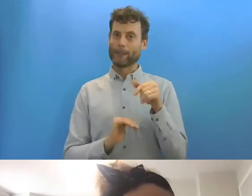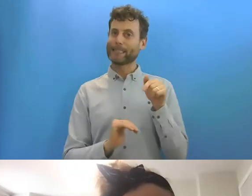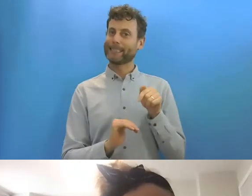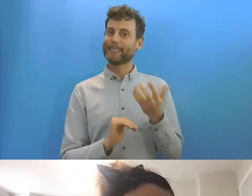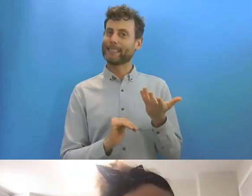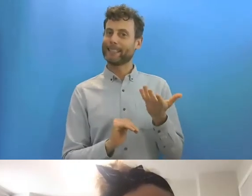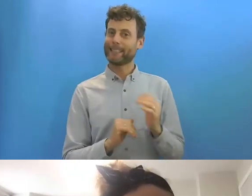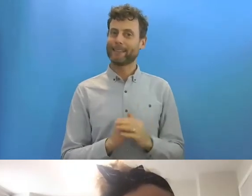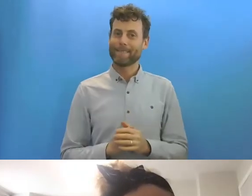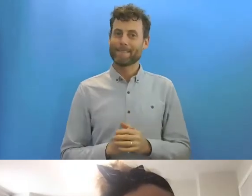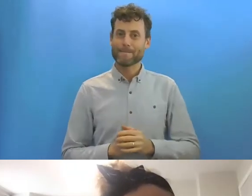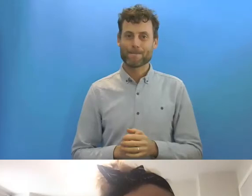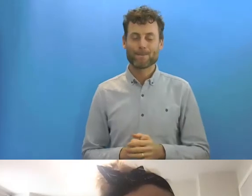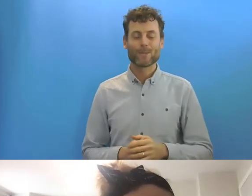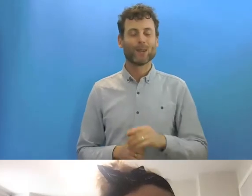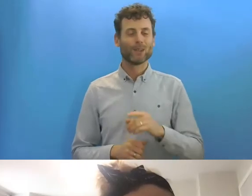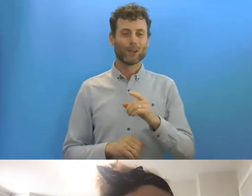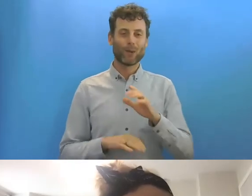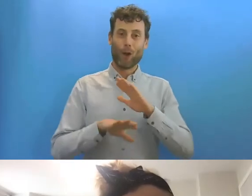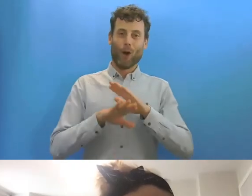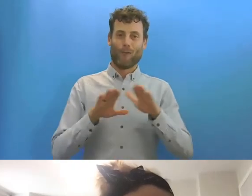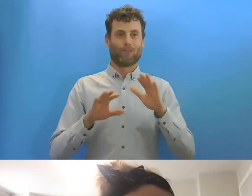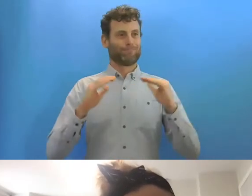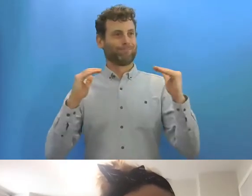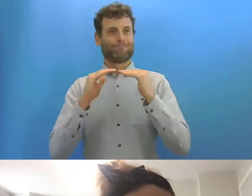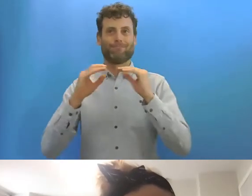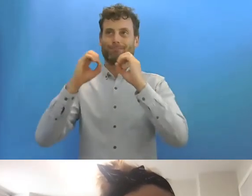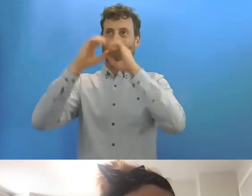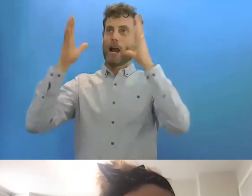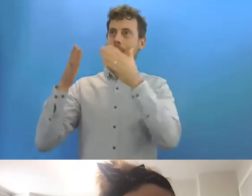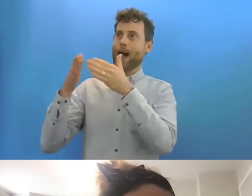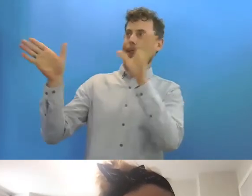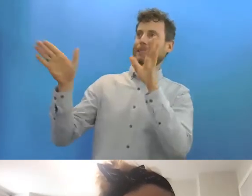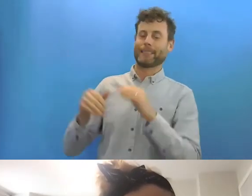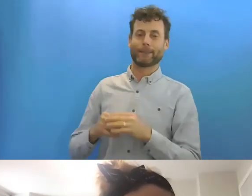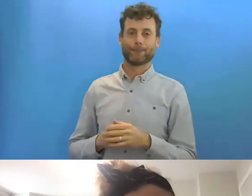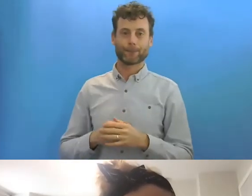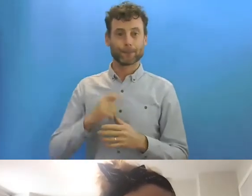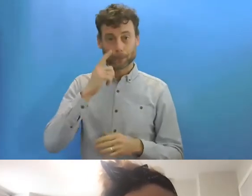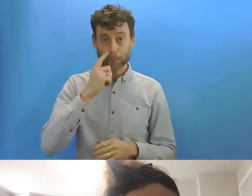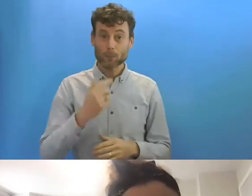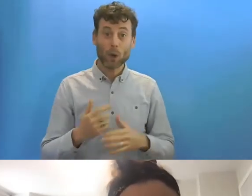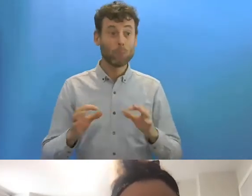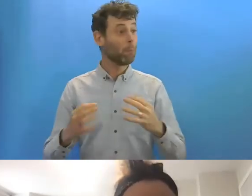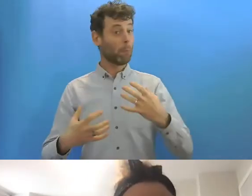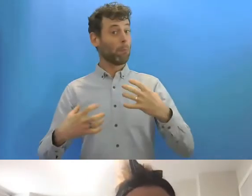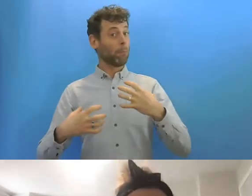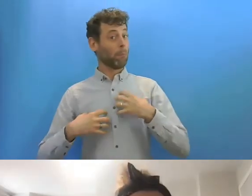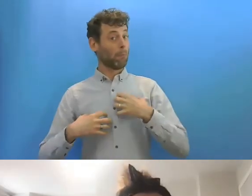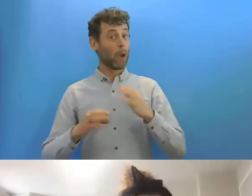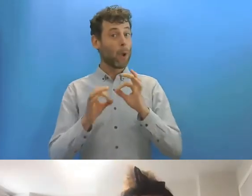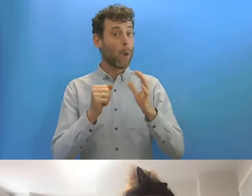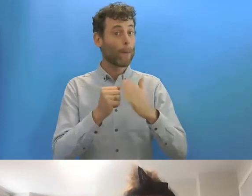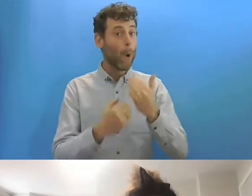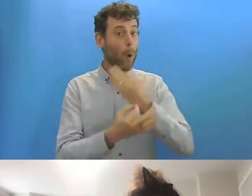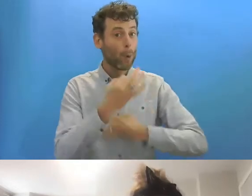that disjunct, if you like, can be really profound. Okay, we don't have any other questions at the moment. So